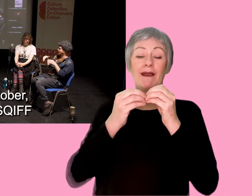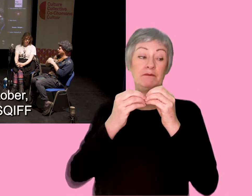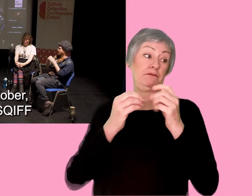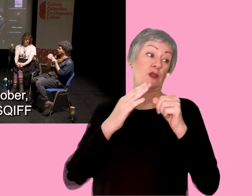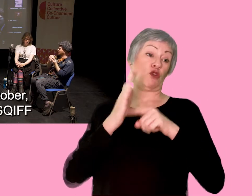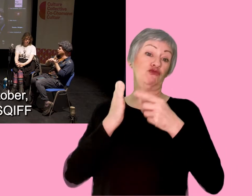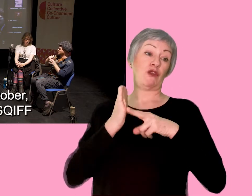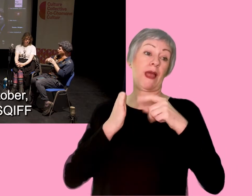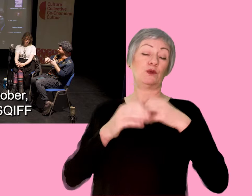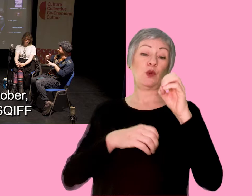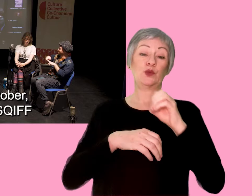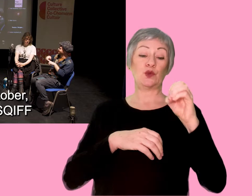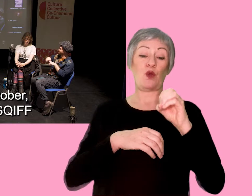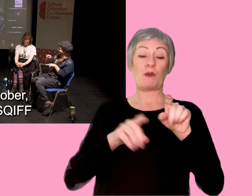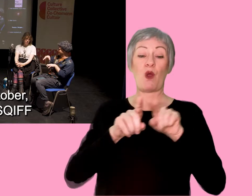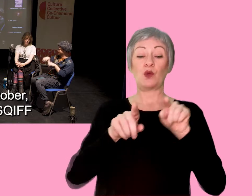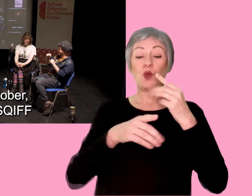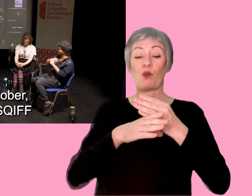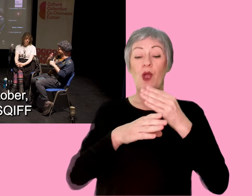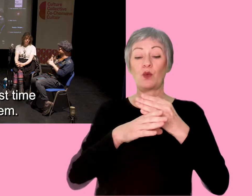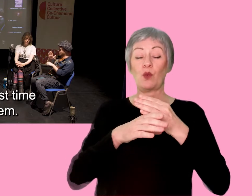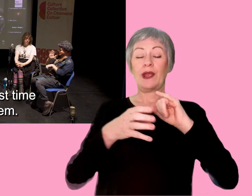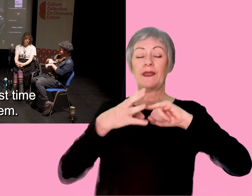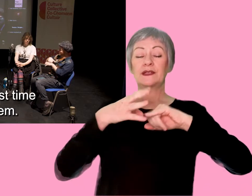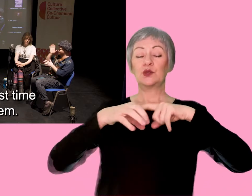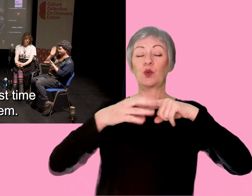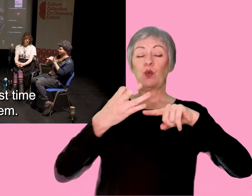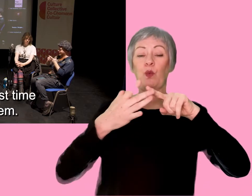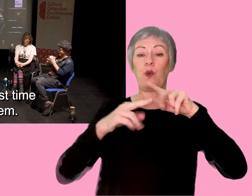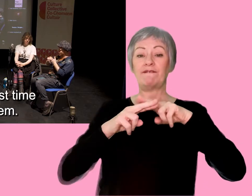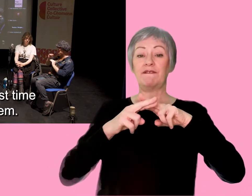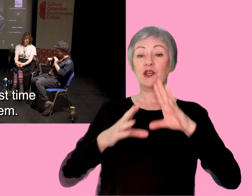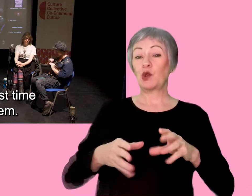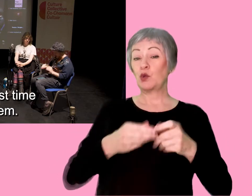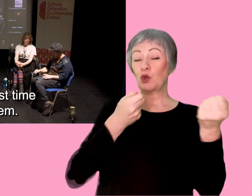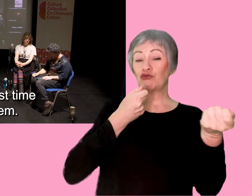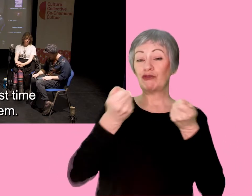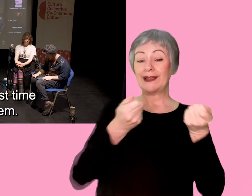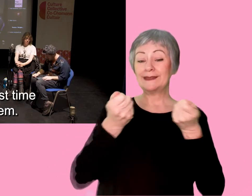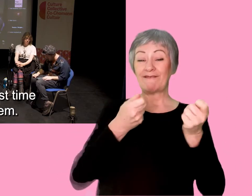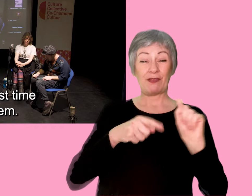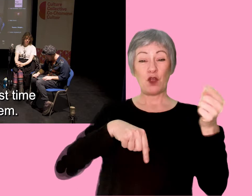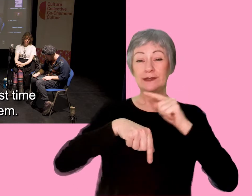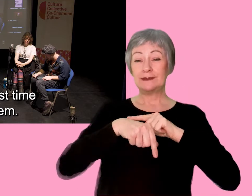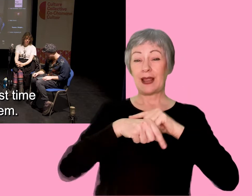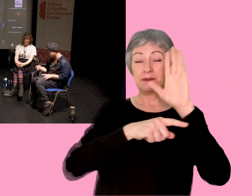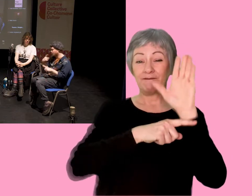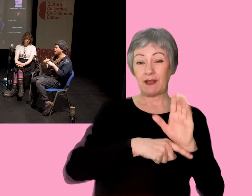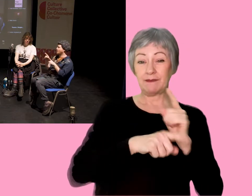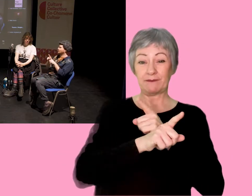July there to October, I also worked with Squiff in creating, for the first time, some films for